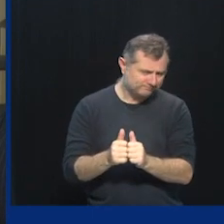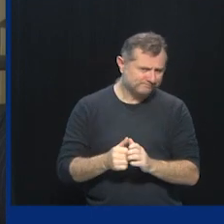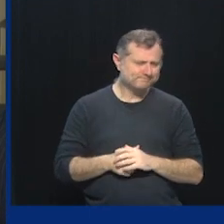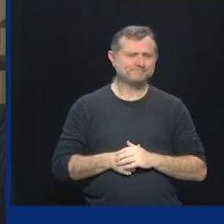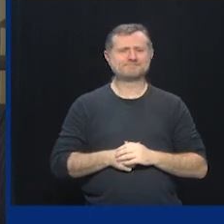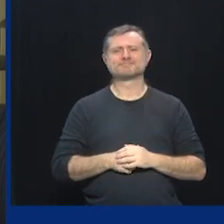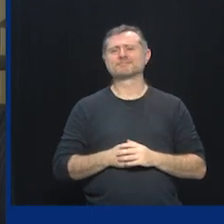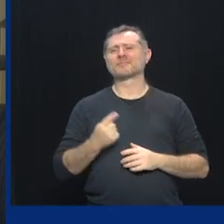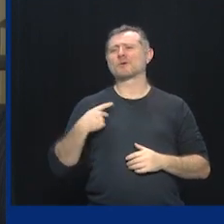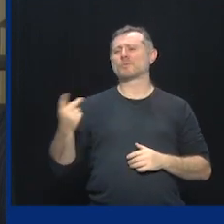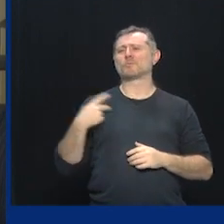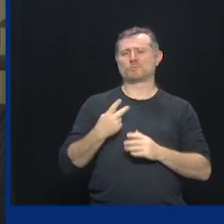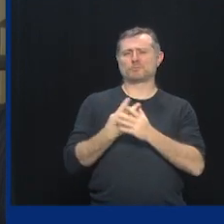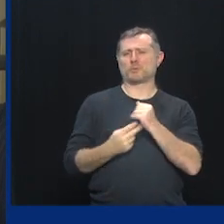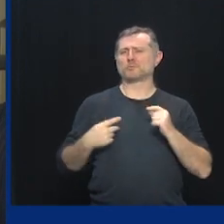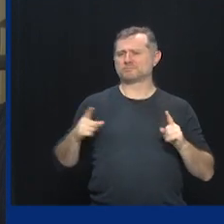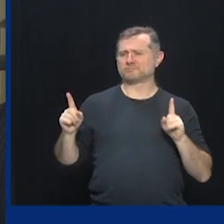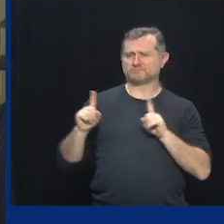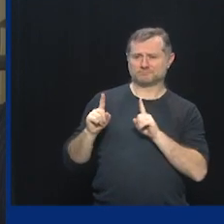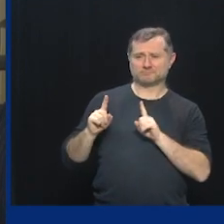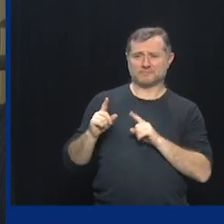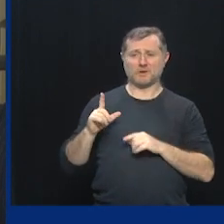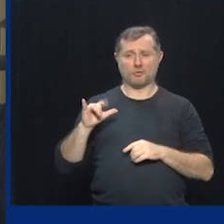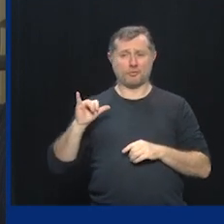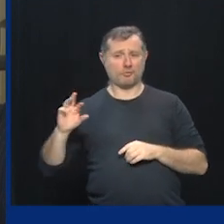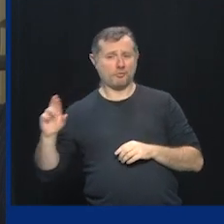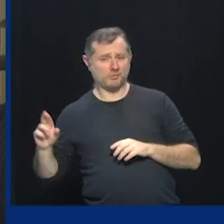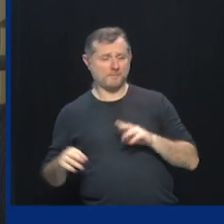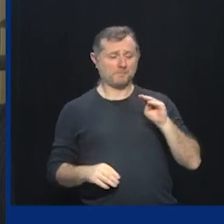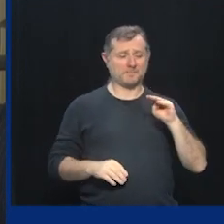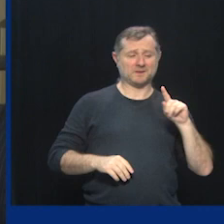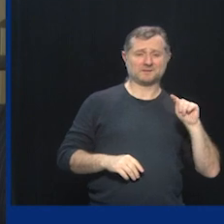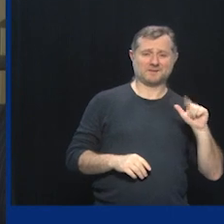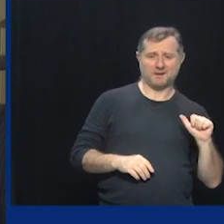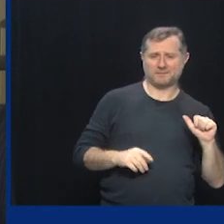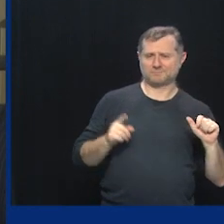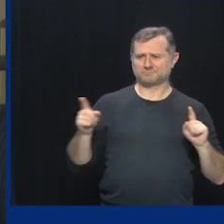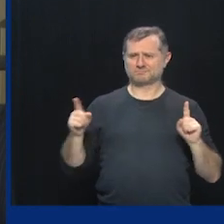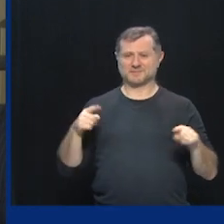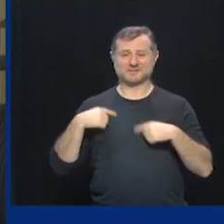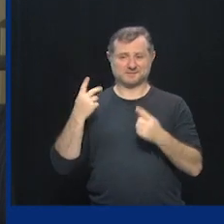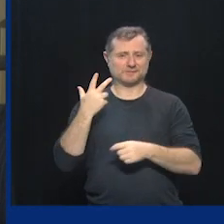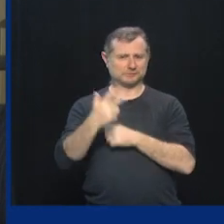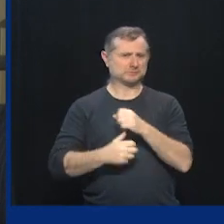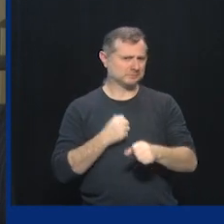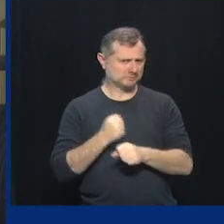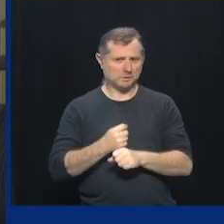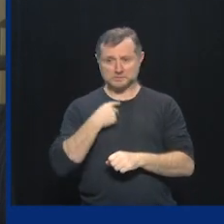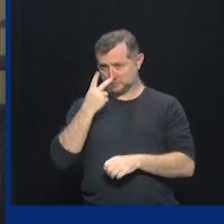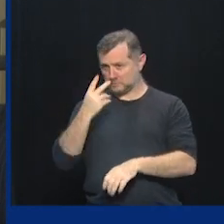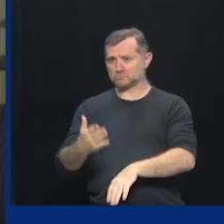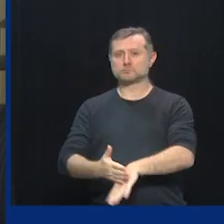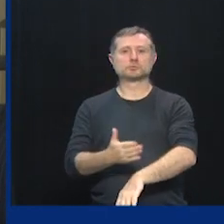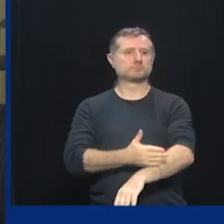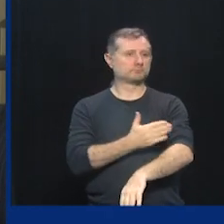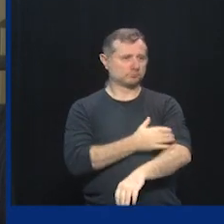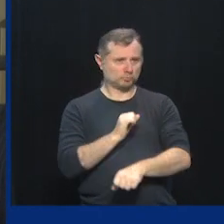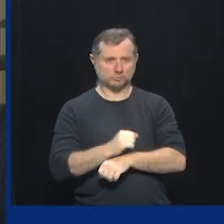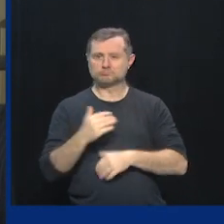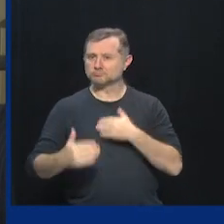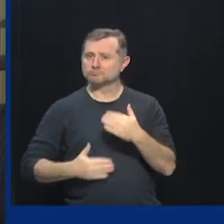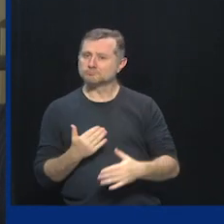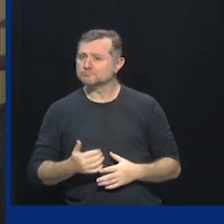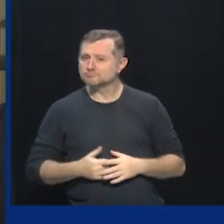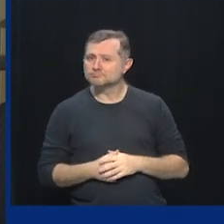Phil. In the last 3 years, we've seen improvement in Long Island Railroad and